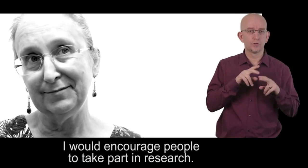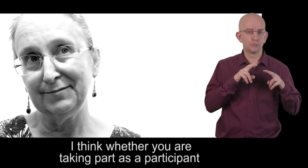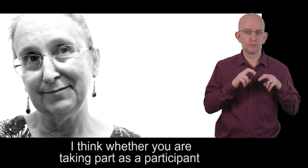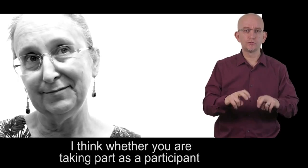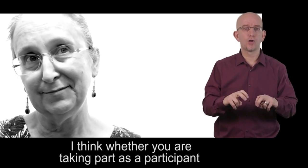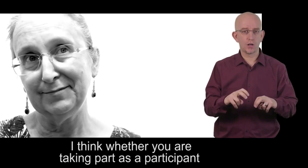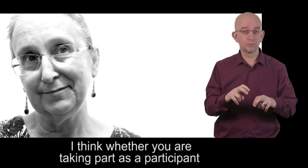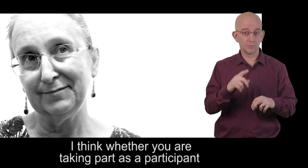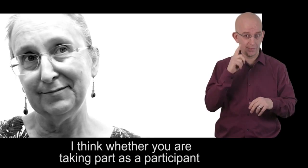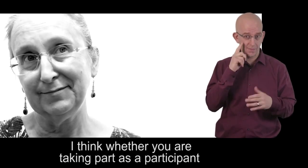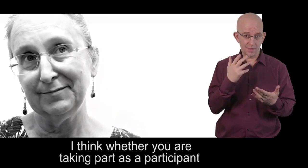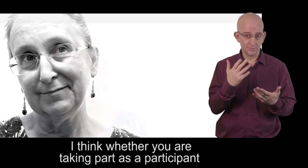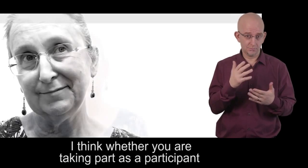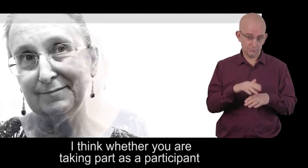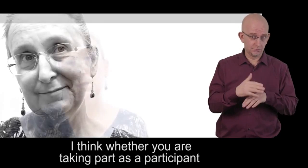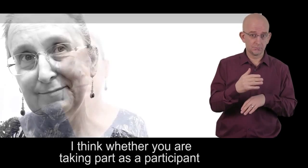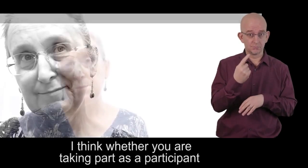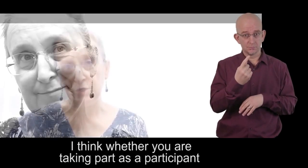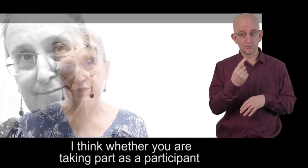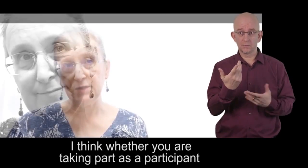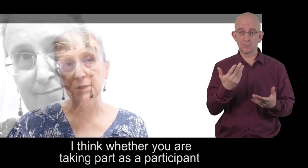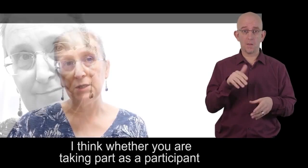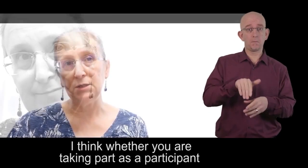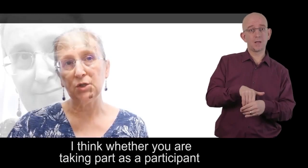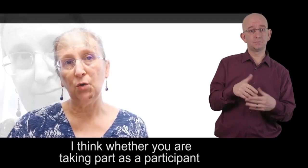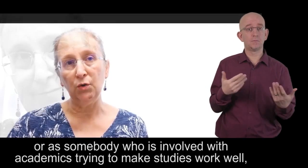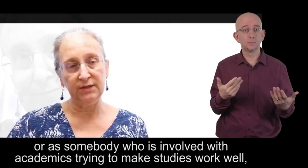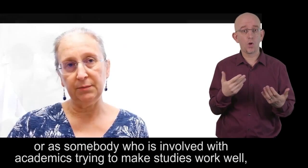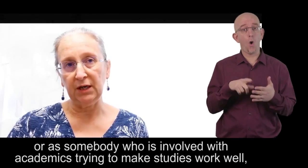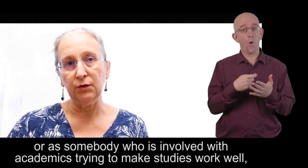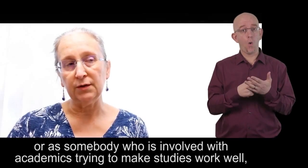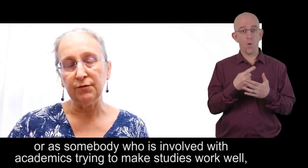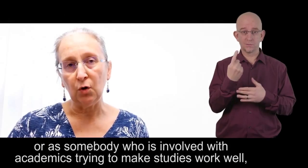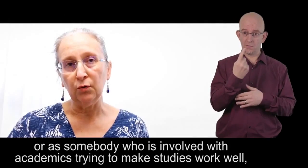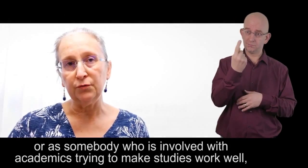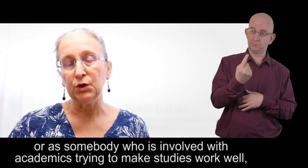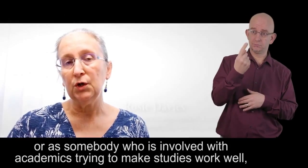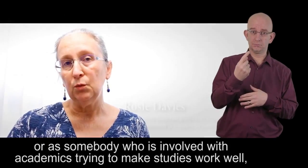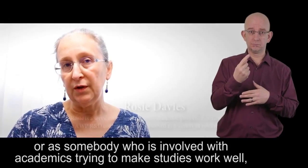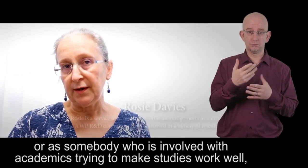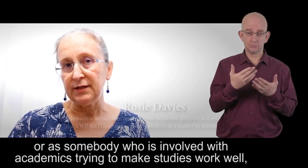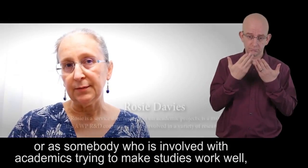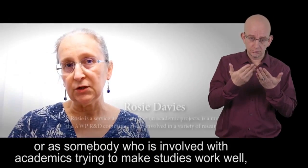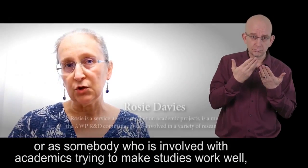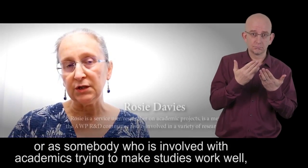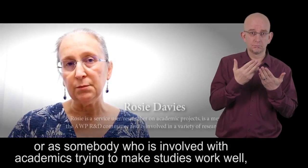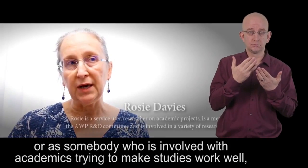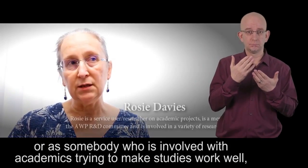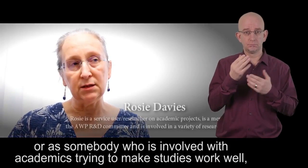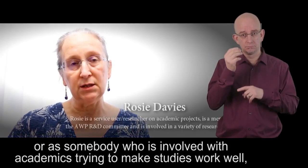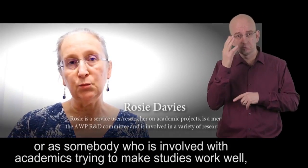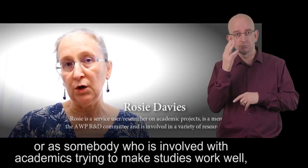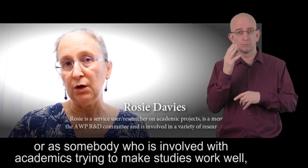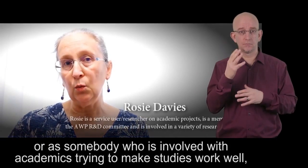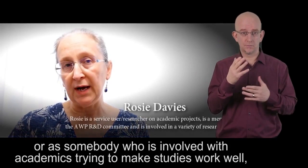I think whether you're taking part as a participant or as somebody who's involved with academics trying to